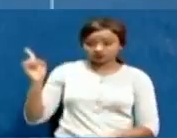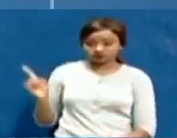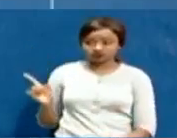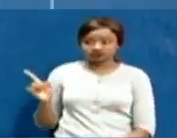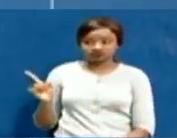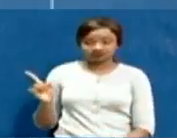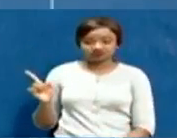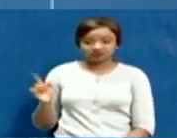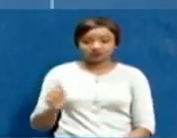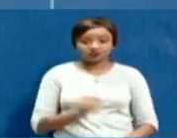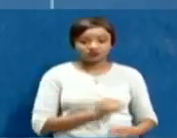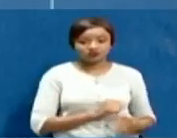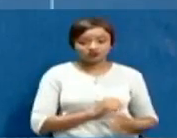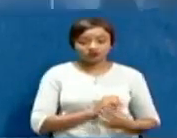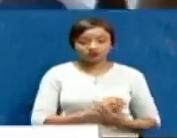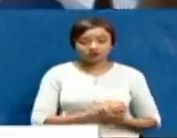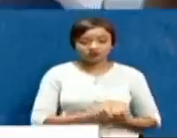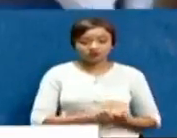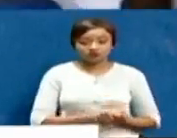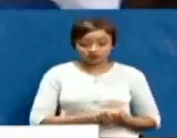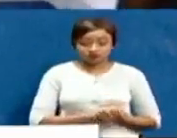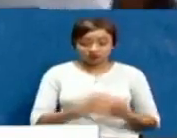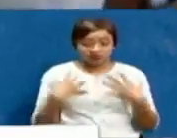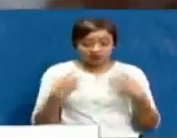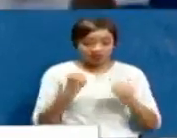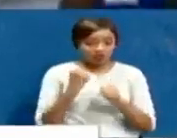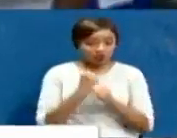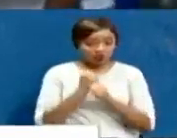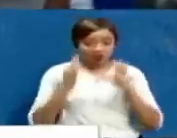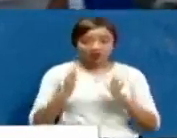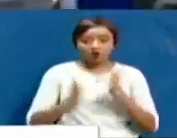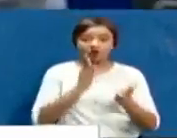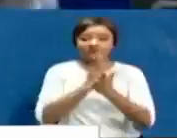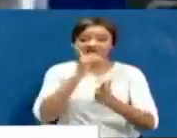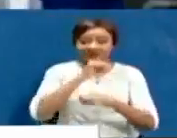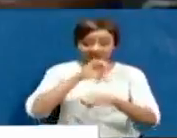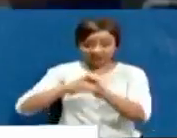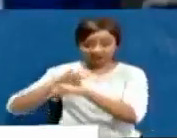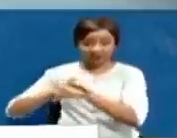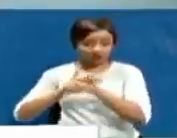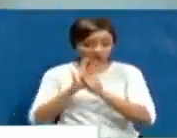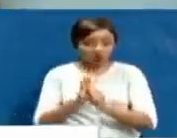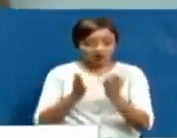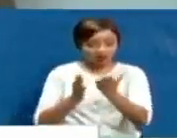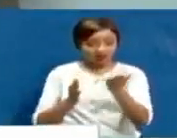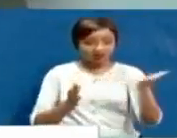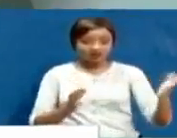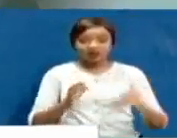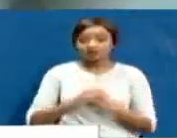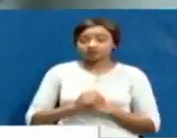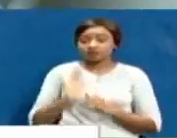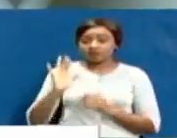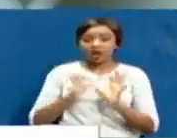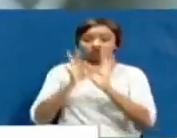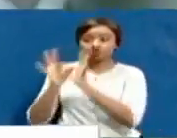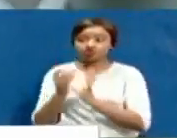Mombasa, and Nyandarua recorded one case each, with health workers having been confirmed to have contracted COVID-19. The Kenya National Union